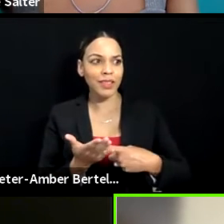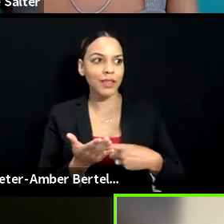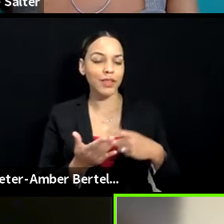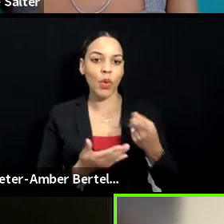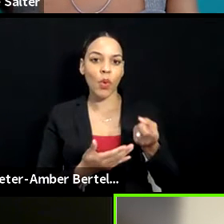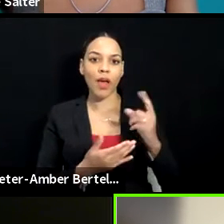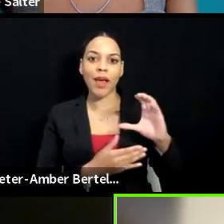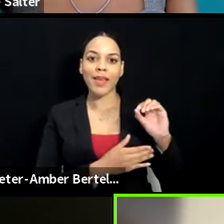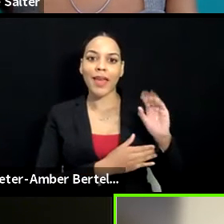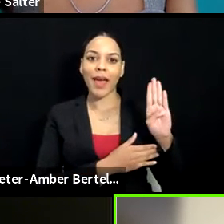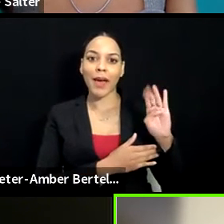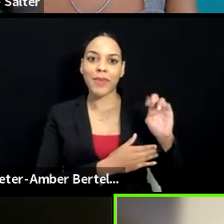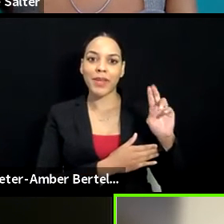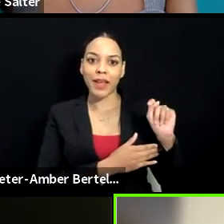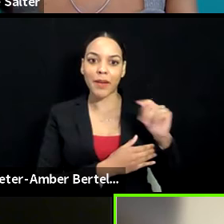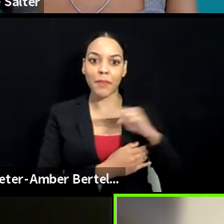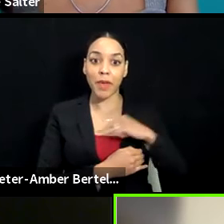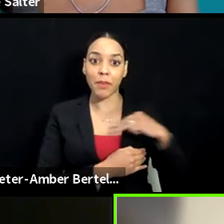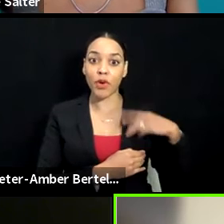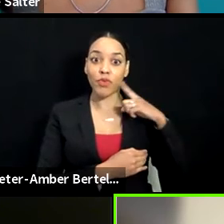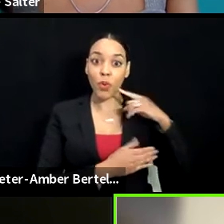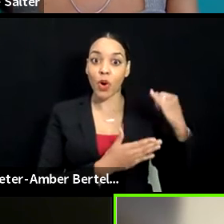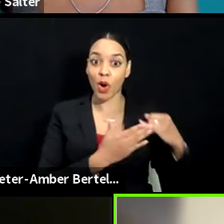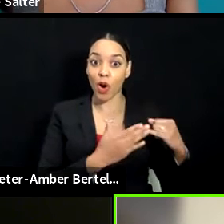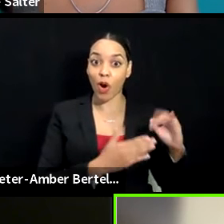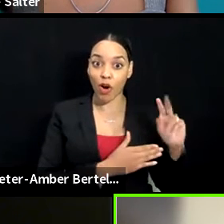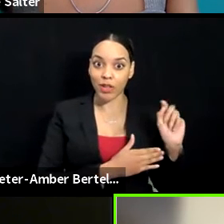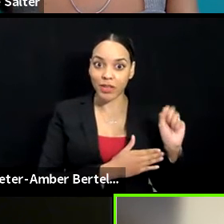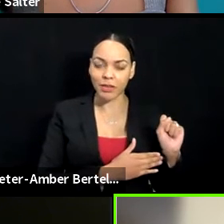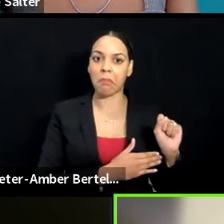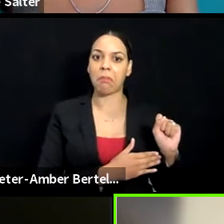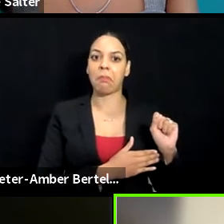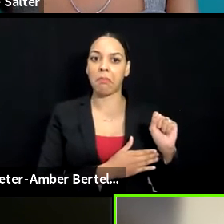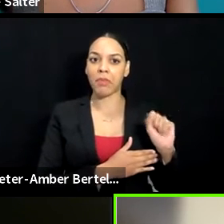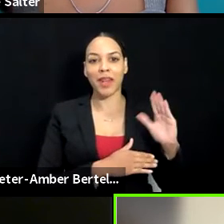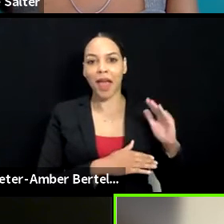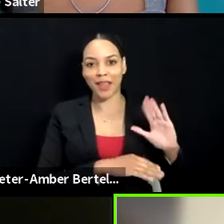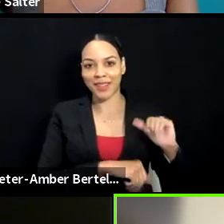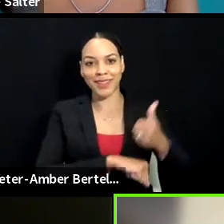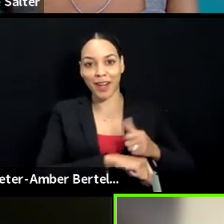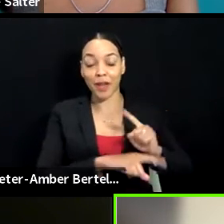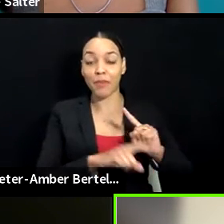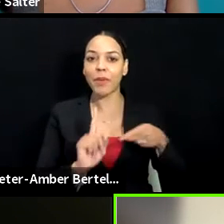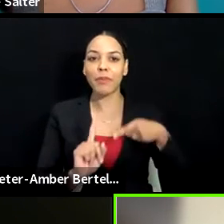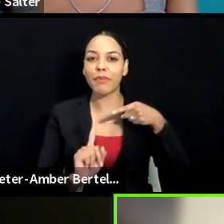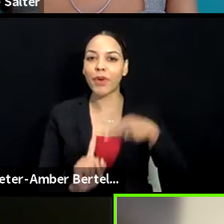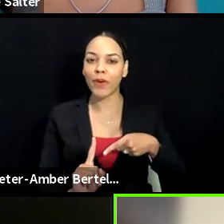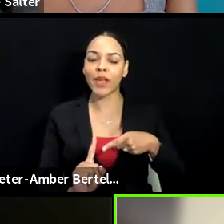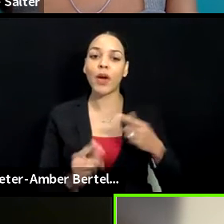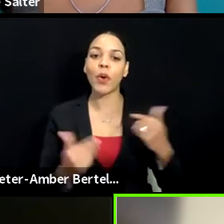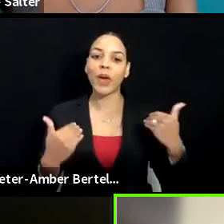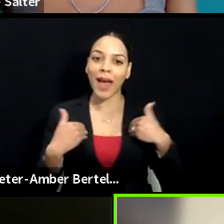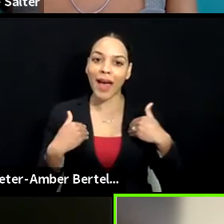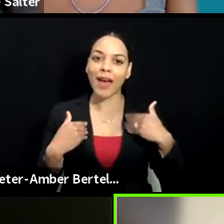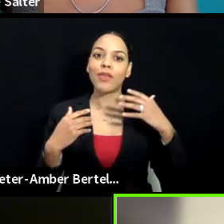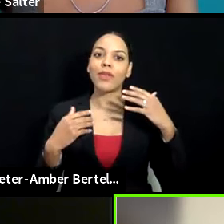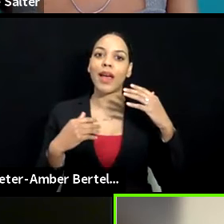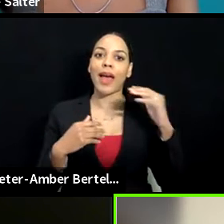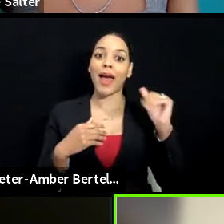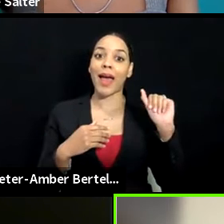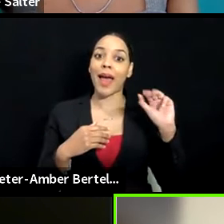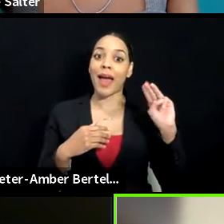for the arts, which has not come to fruition. But the point is that we've got an administration in the White House